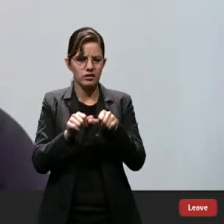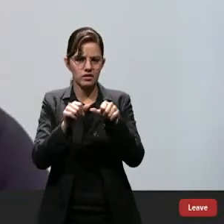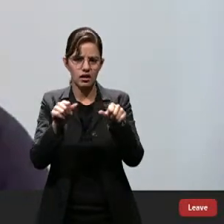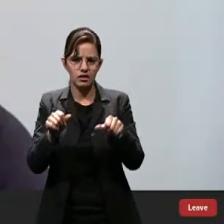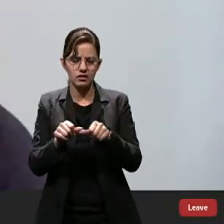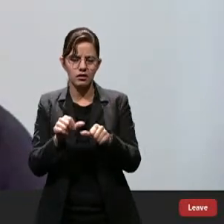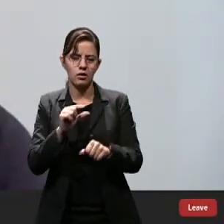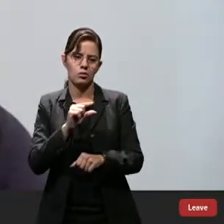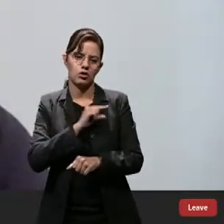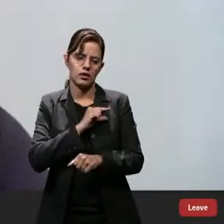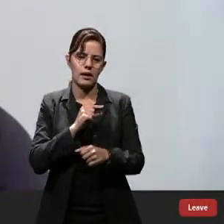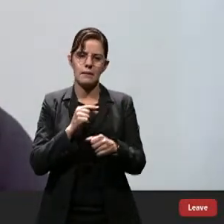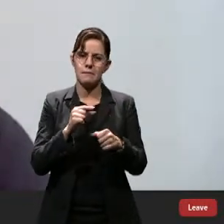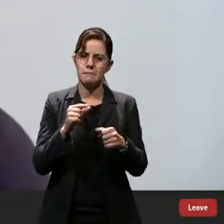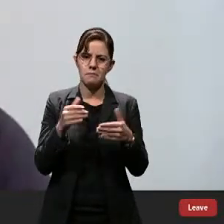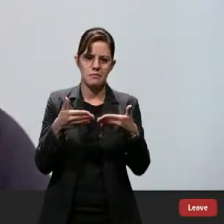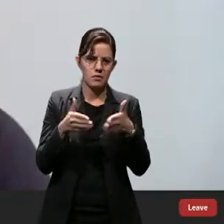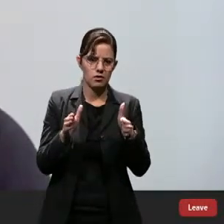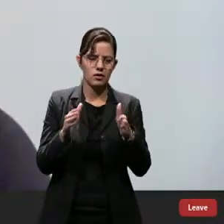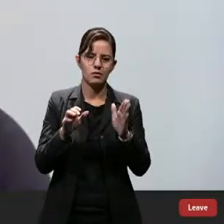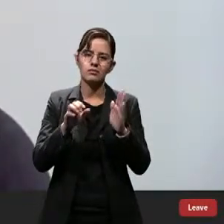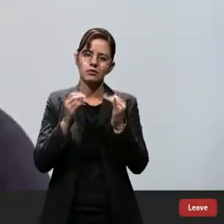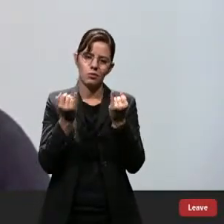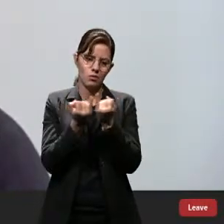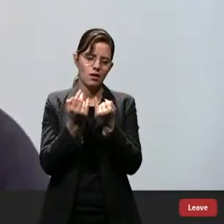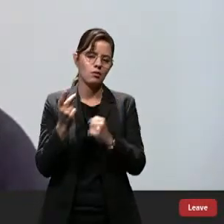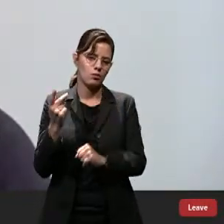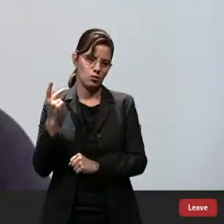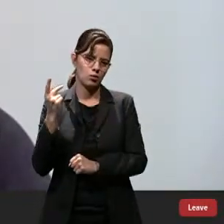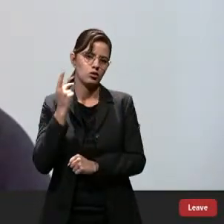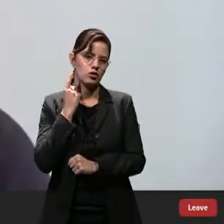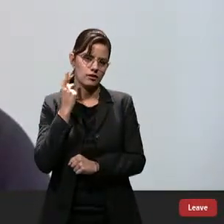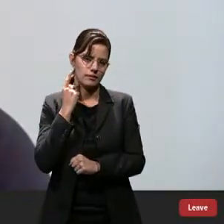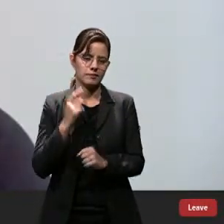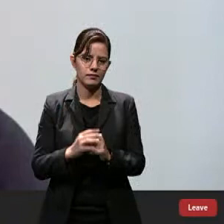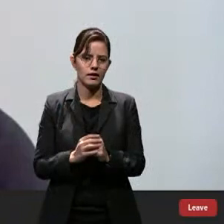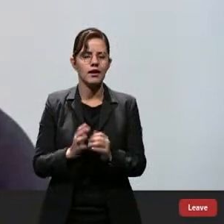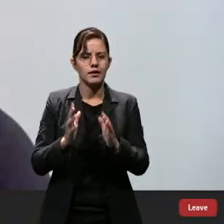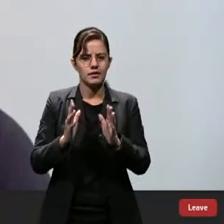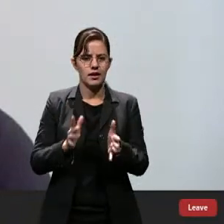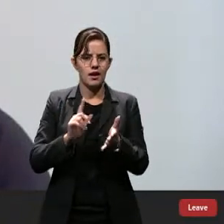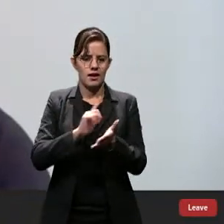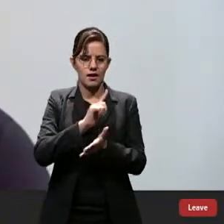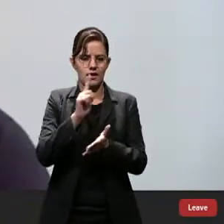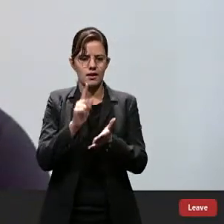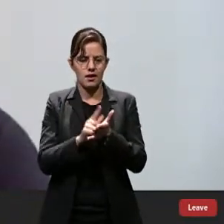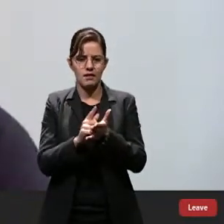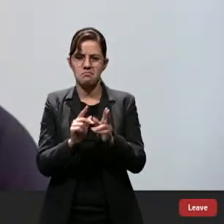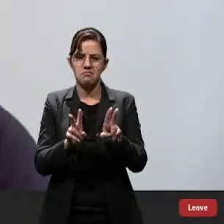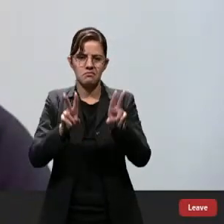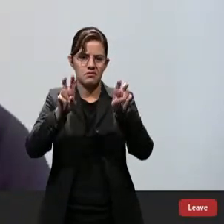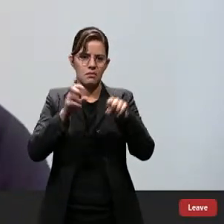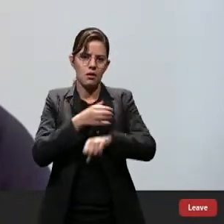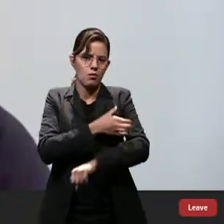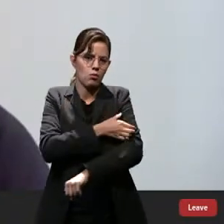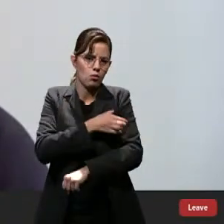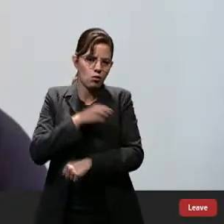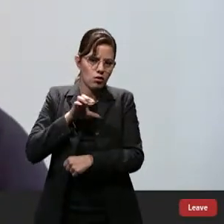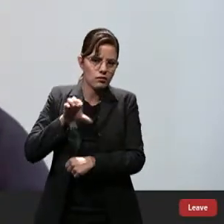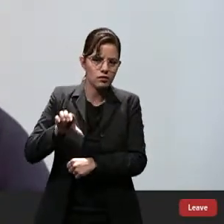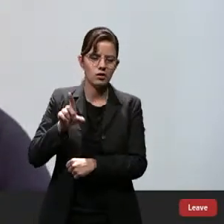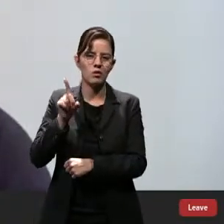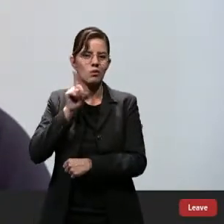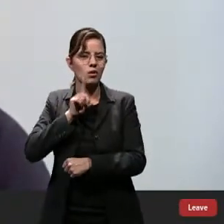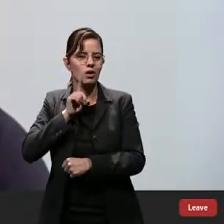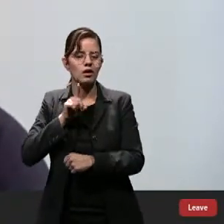And of course, this includes politics. We have approved various orders and laws for women